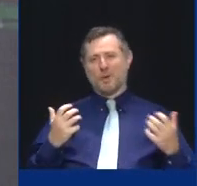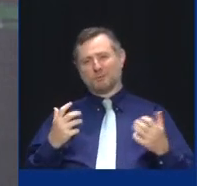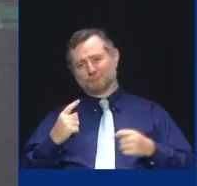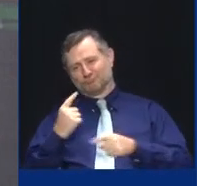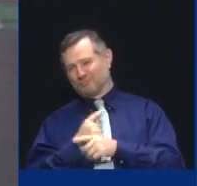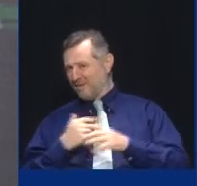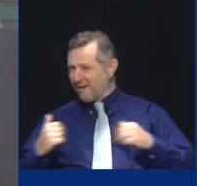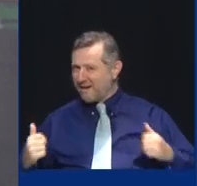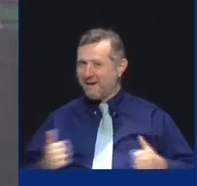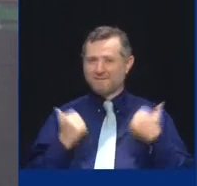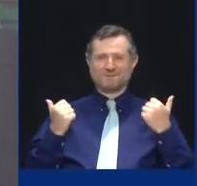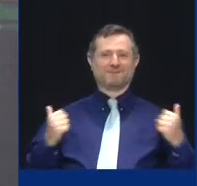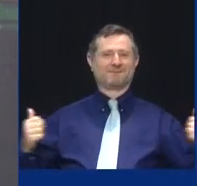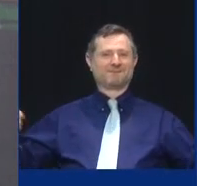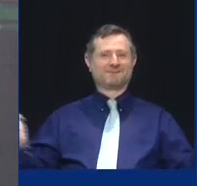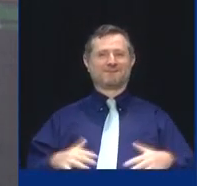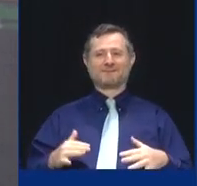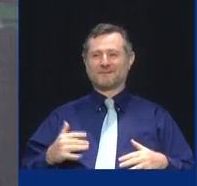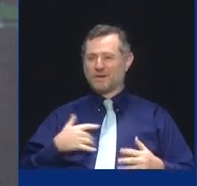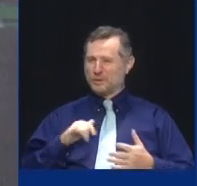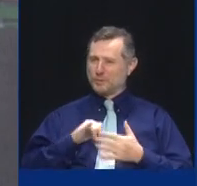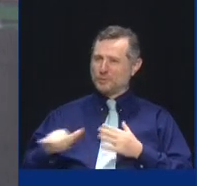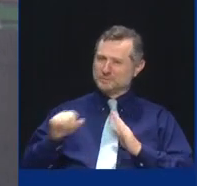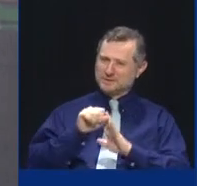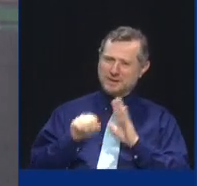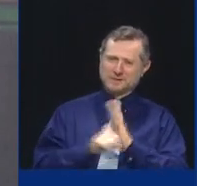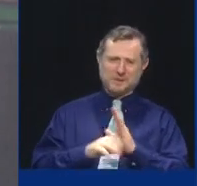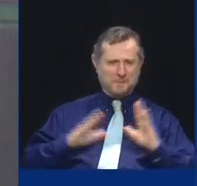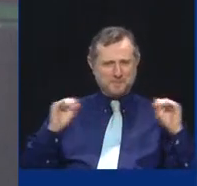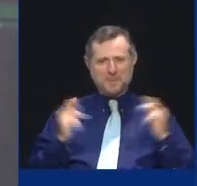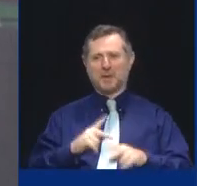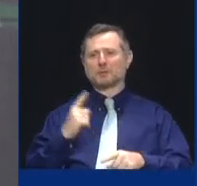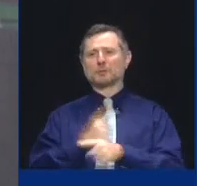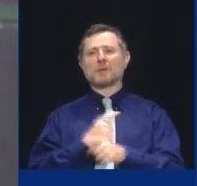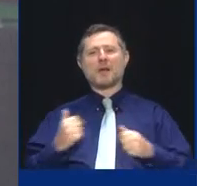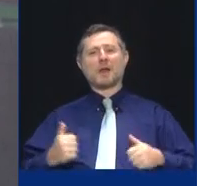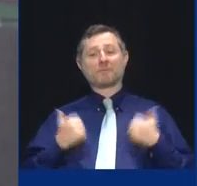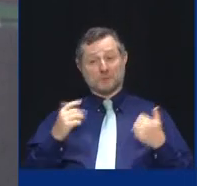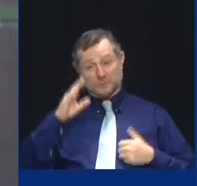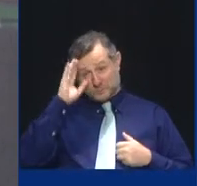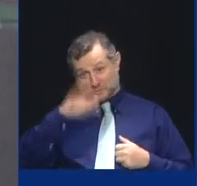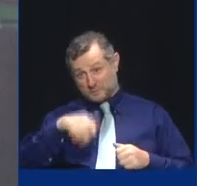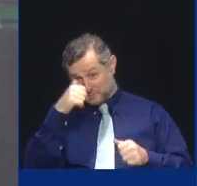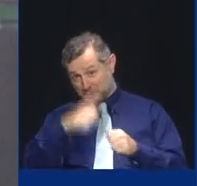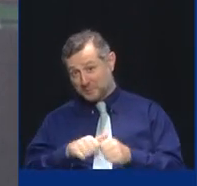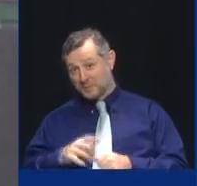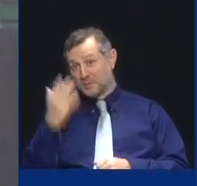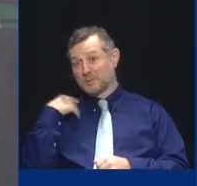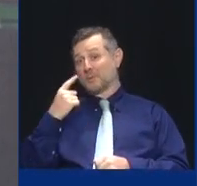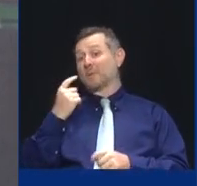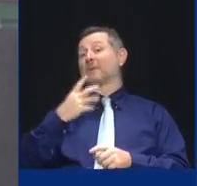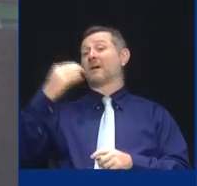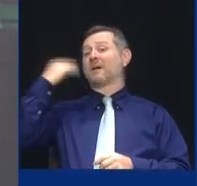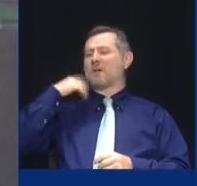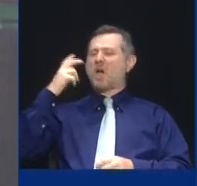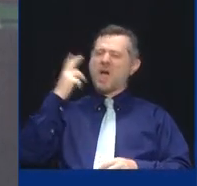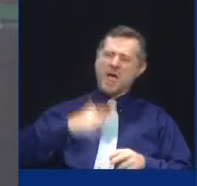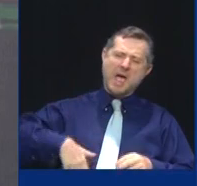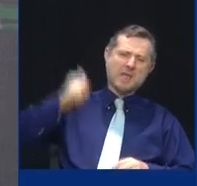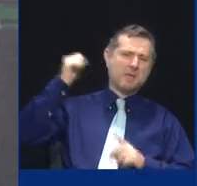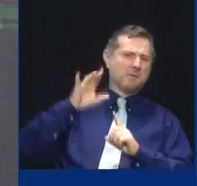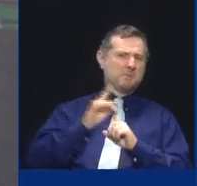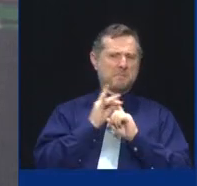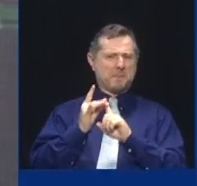Get back to life in New York State that went from the highest infection rate on the globe with